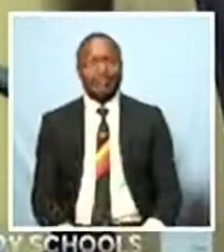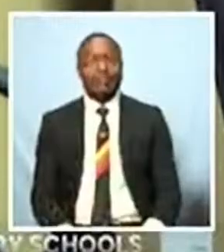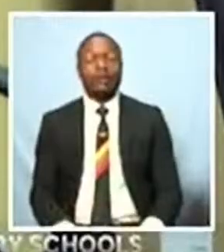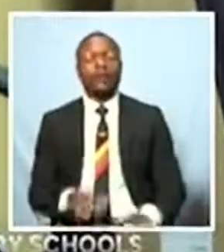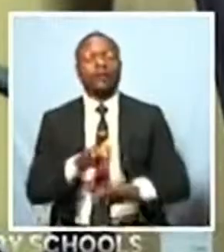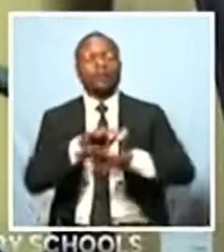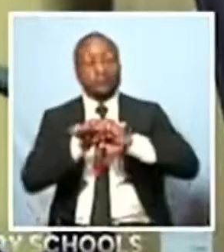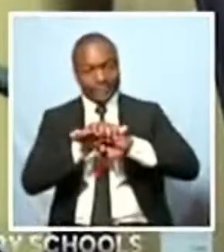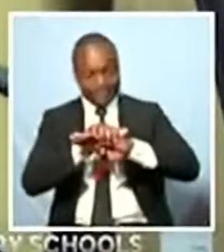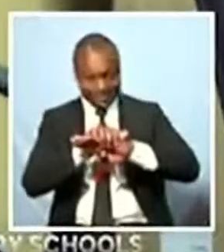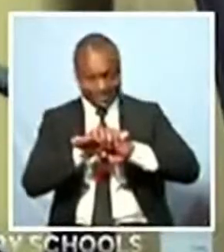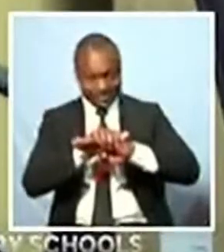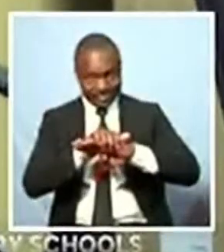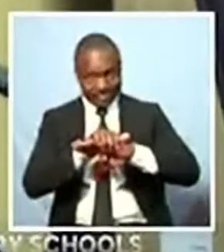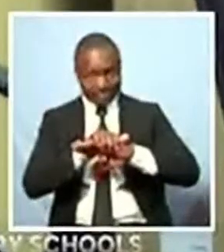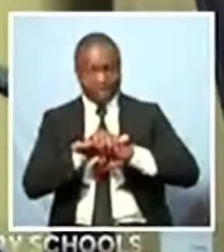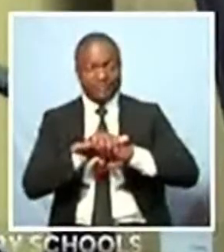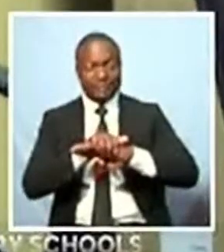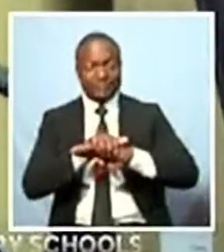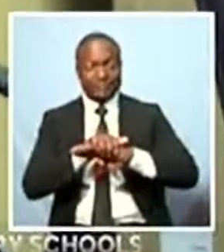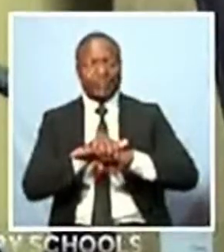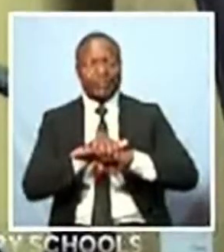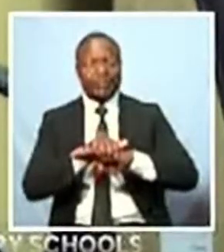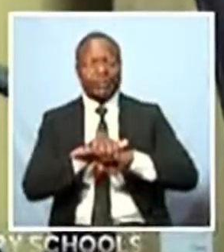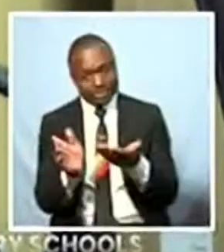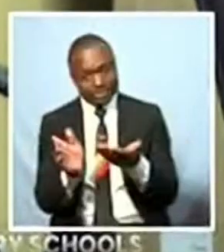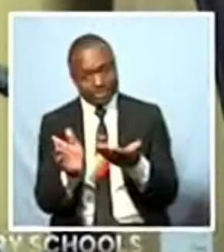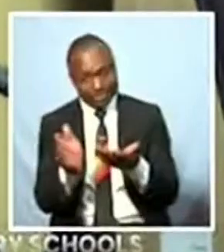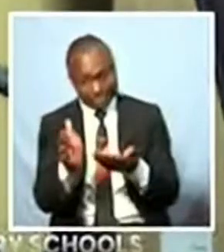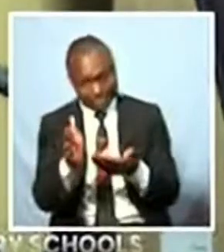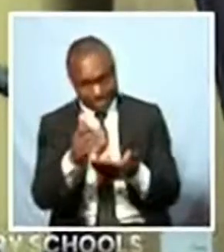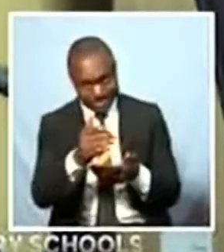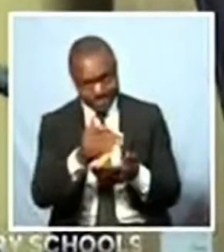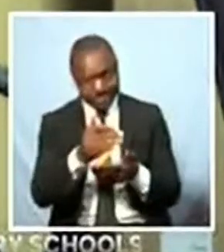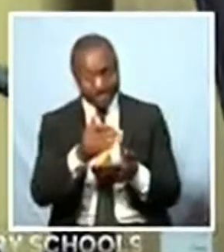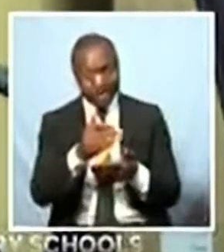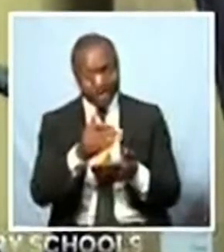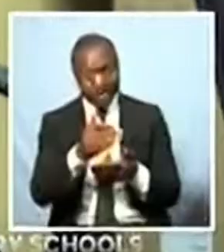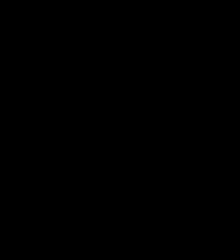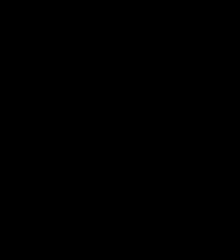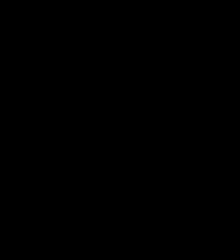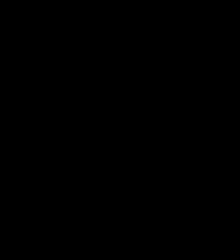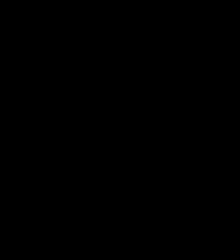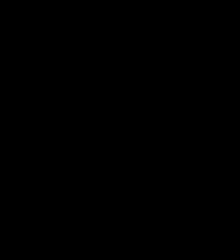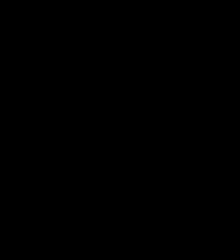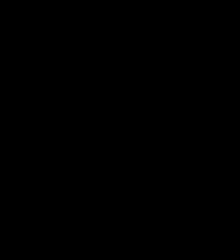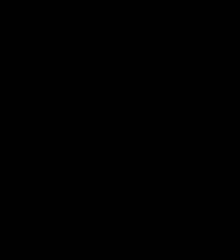literature that we've gathered in the Southern Africa